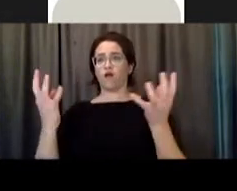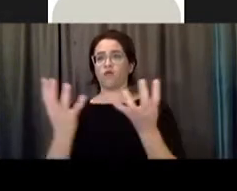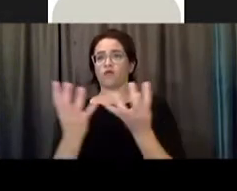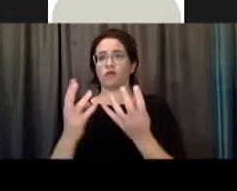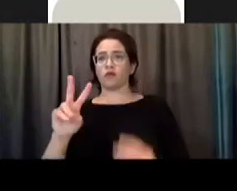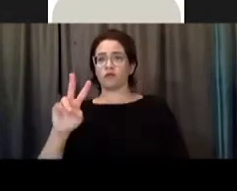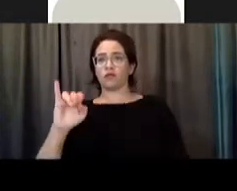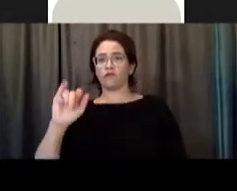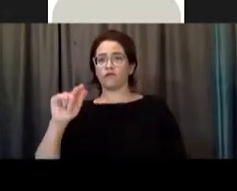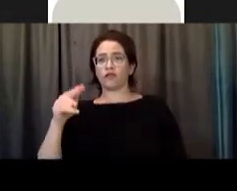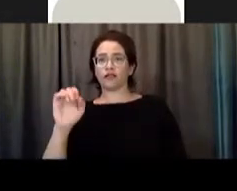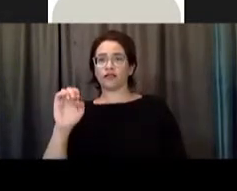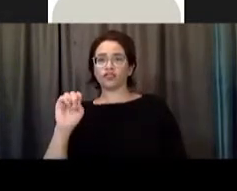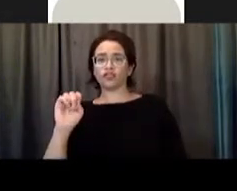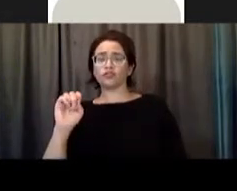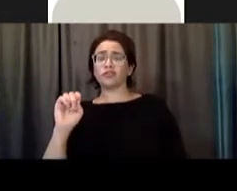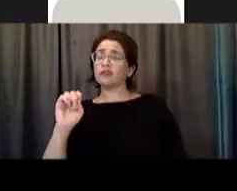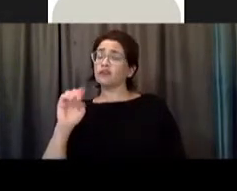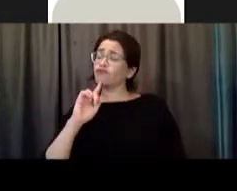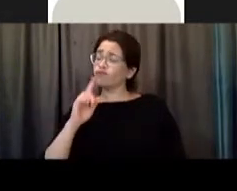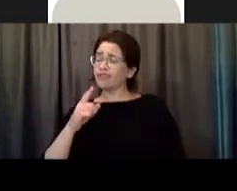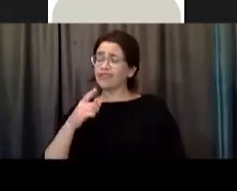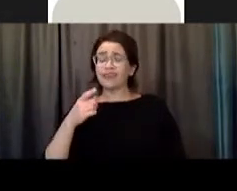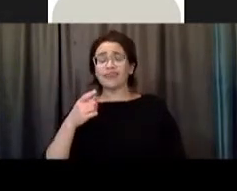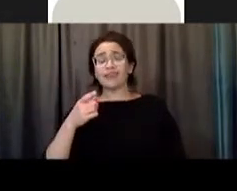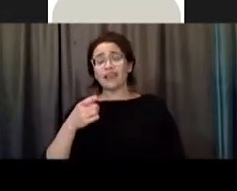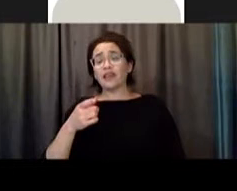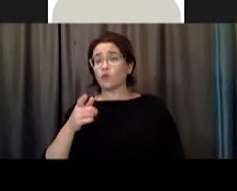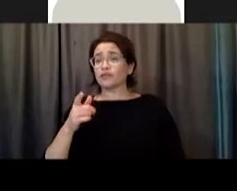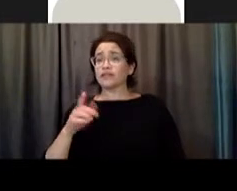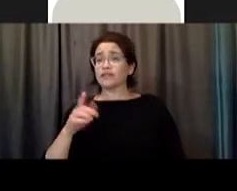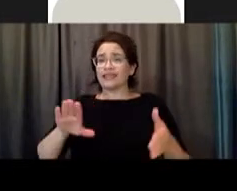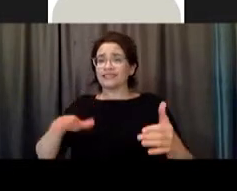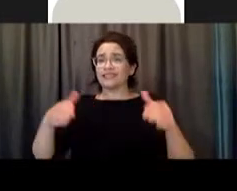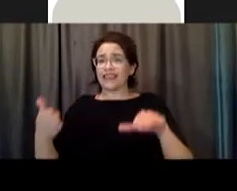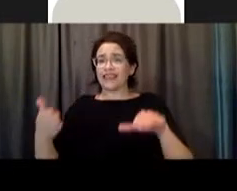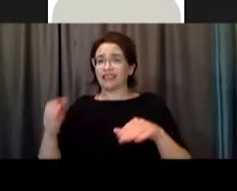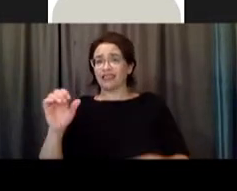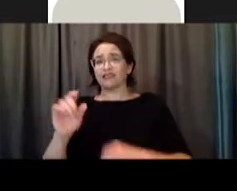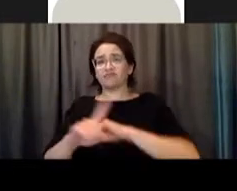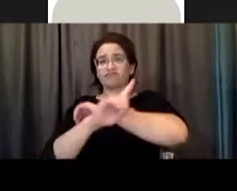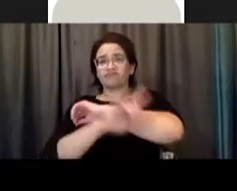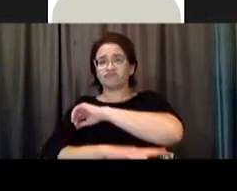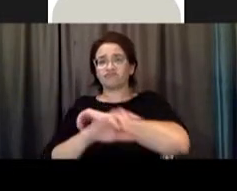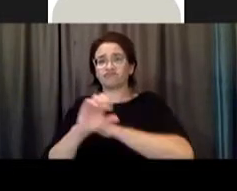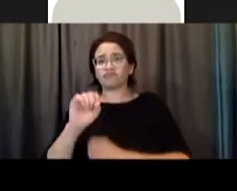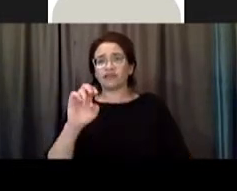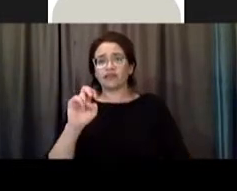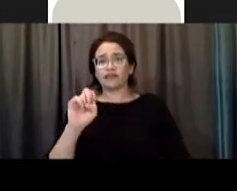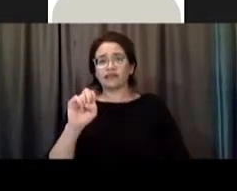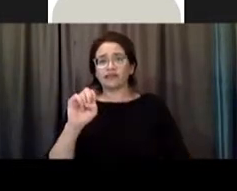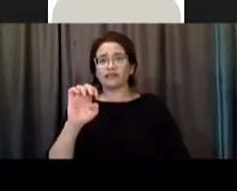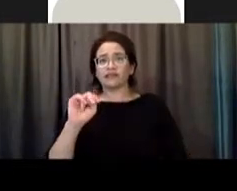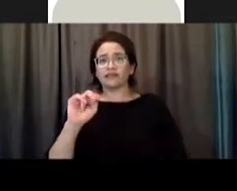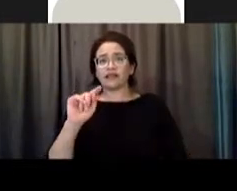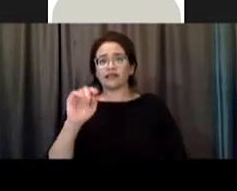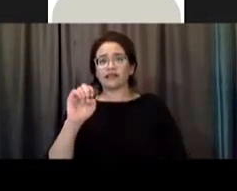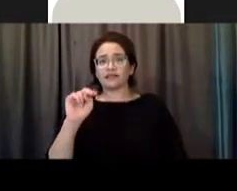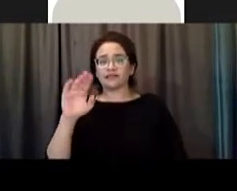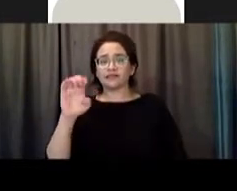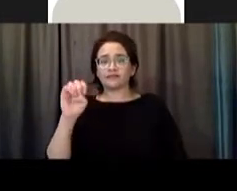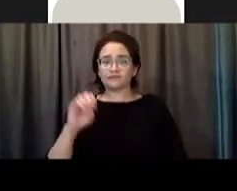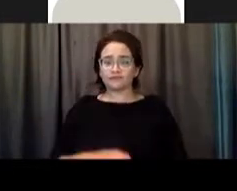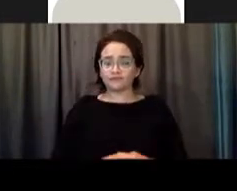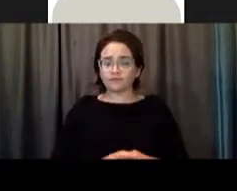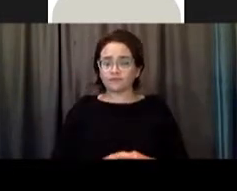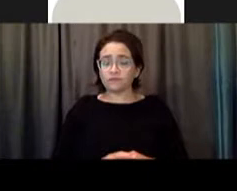essentially a collective death sentence. To ensure these new laws were strictly enforced, groups of activists organized by the Communist